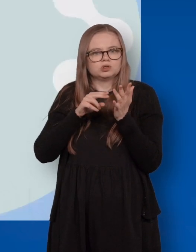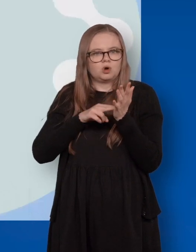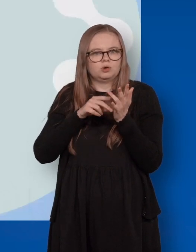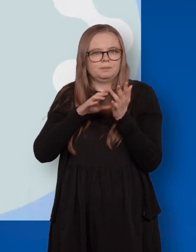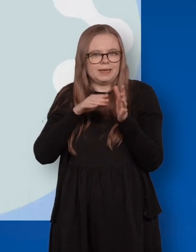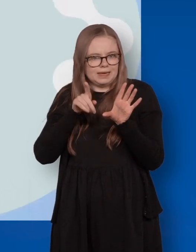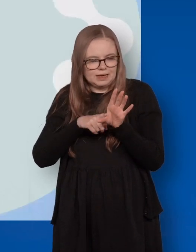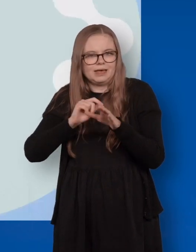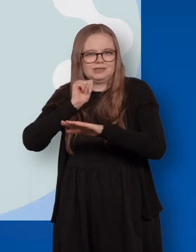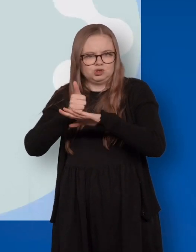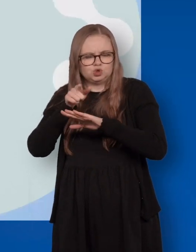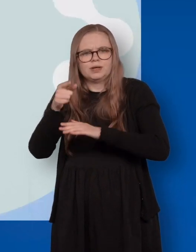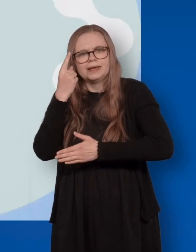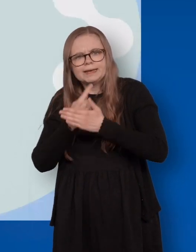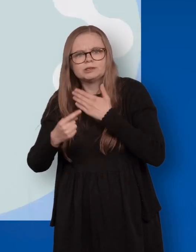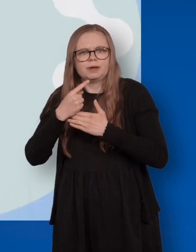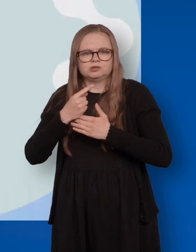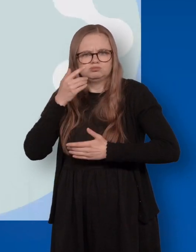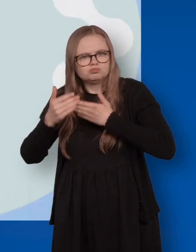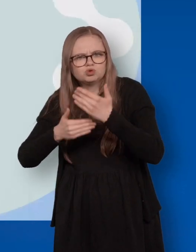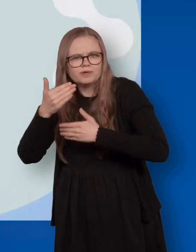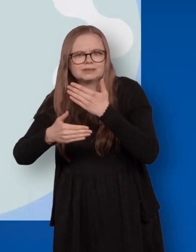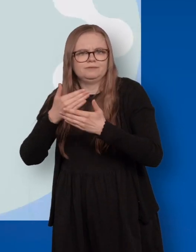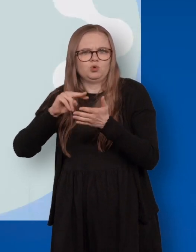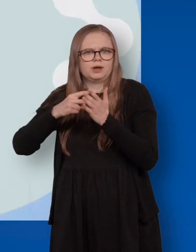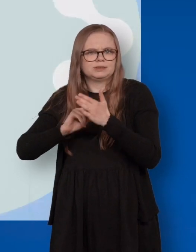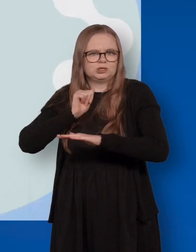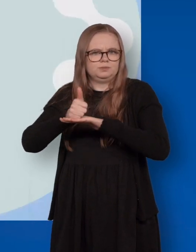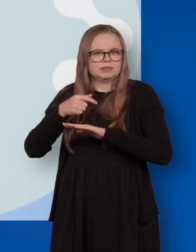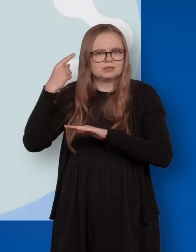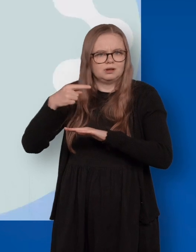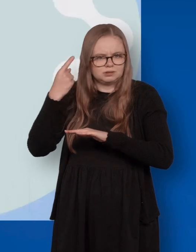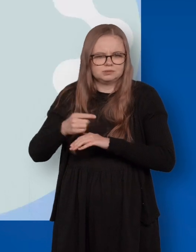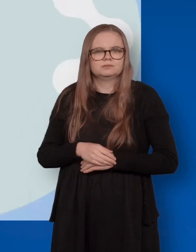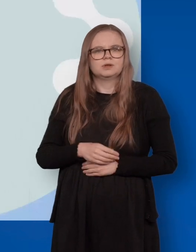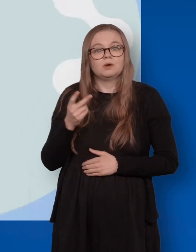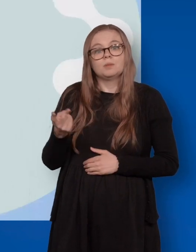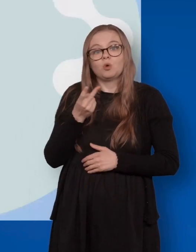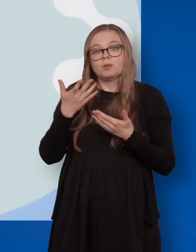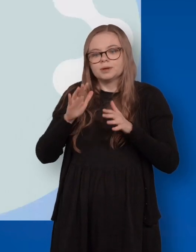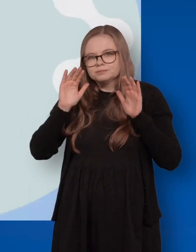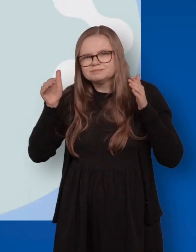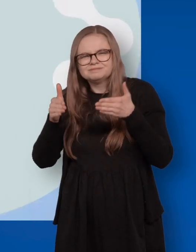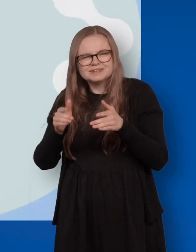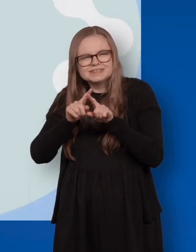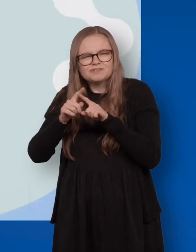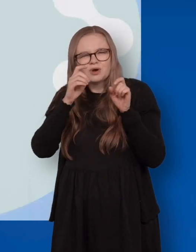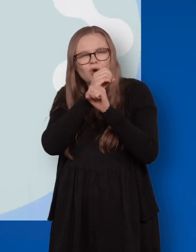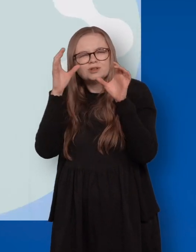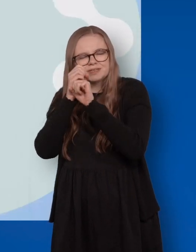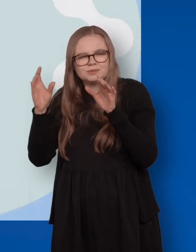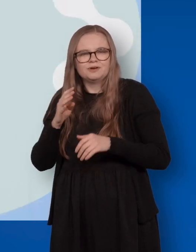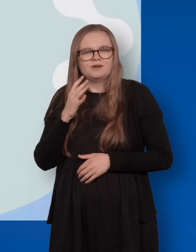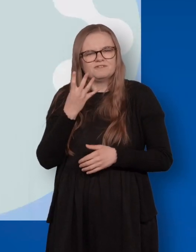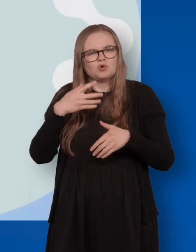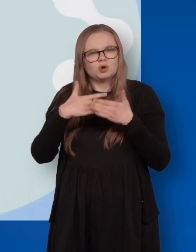is an independent progressive research organization based in London. They've worked on the concepts such as the 4-day working week and